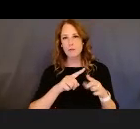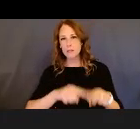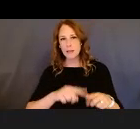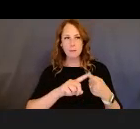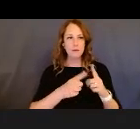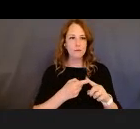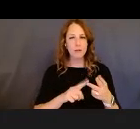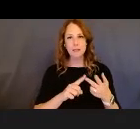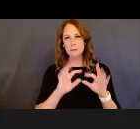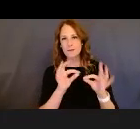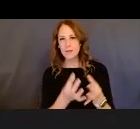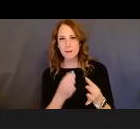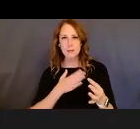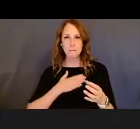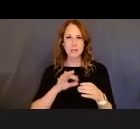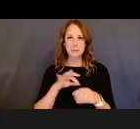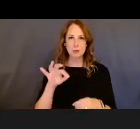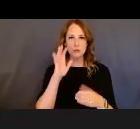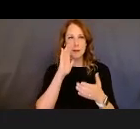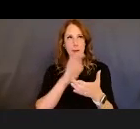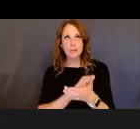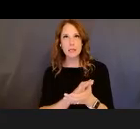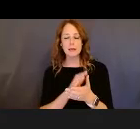on my spirituality and God to get me